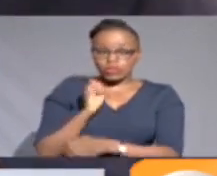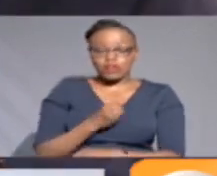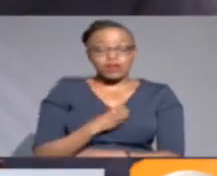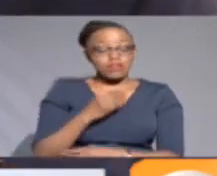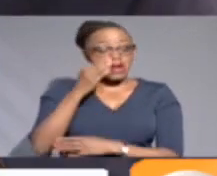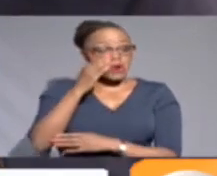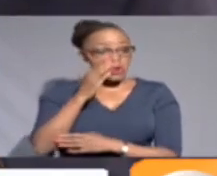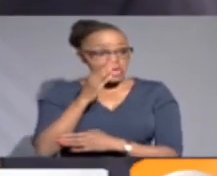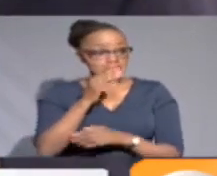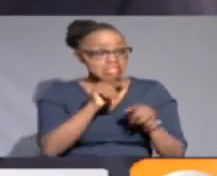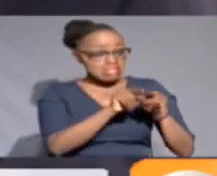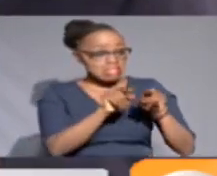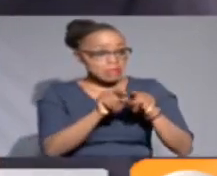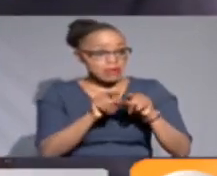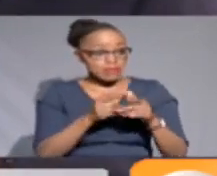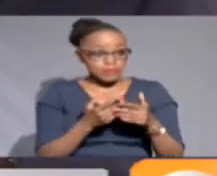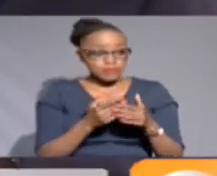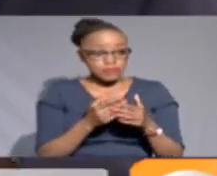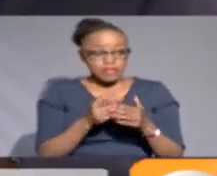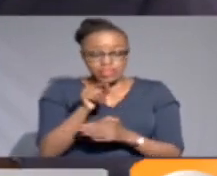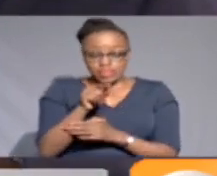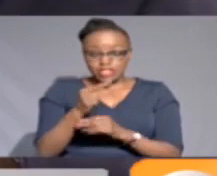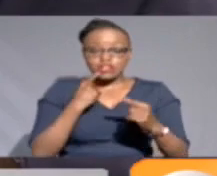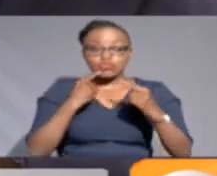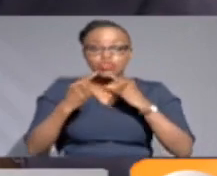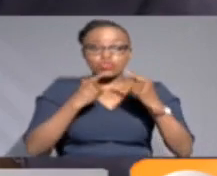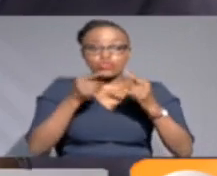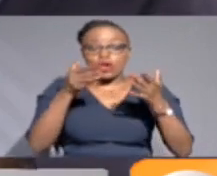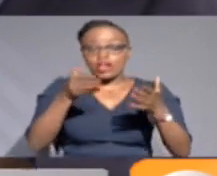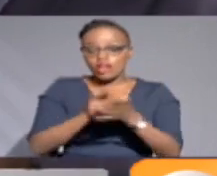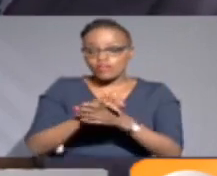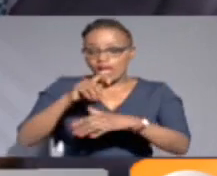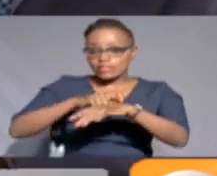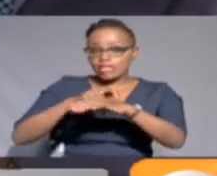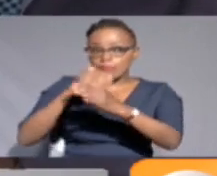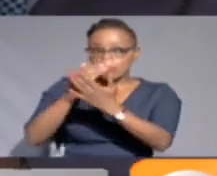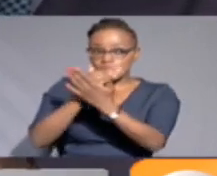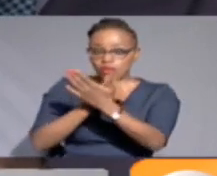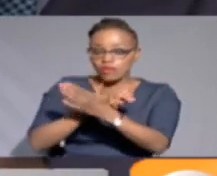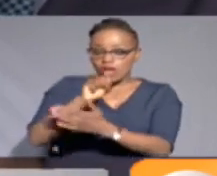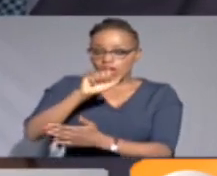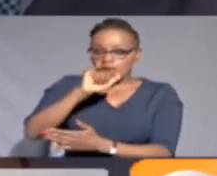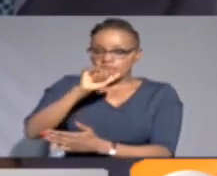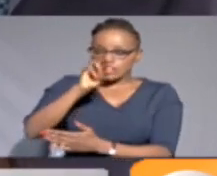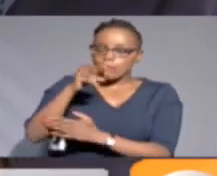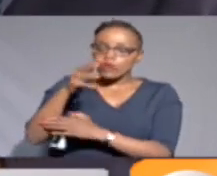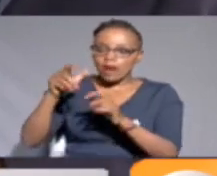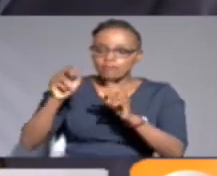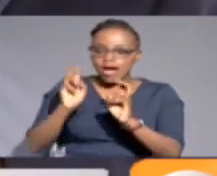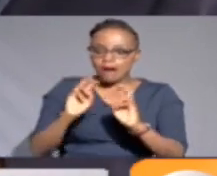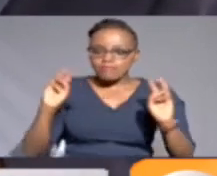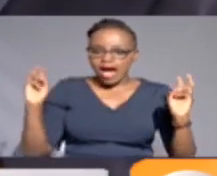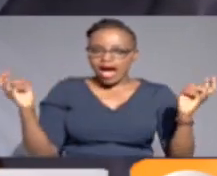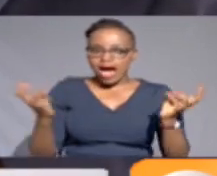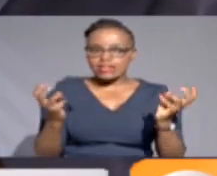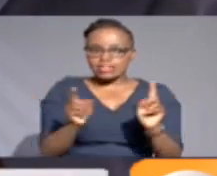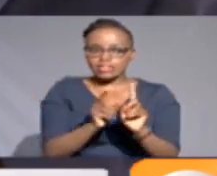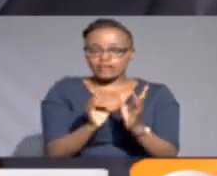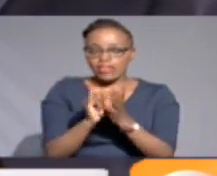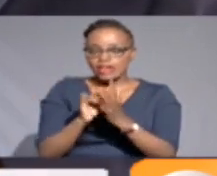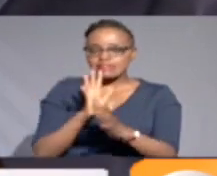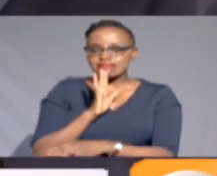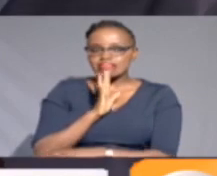goodness, lots to think about on the same trip. So that's what we'll be talking about here during the program. Simon Bevy will be on the panel, Wale Akinyemi, a motivational